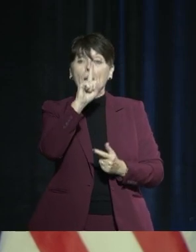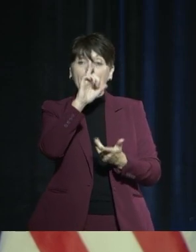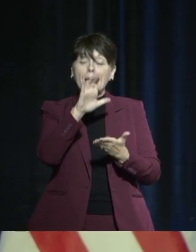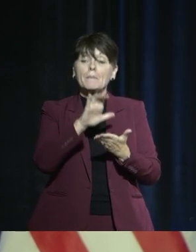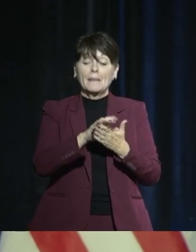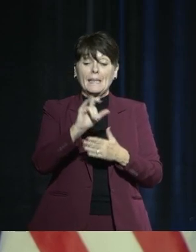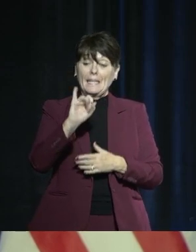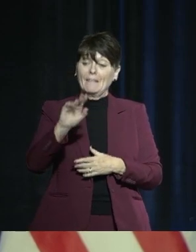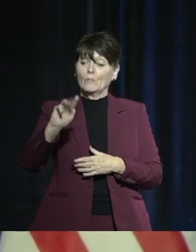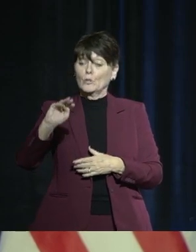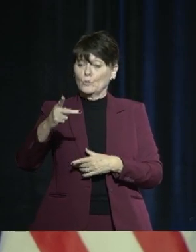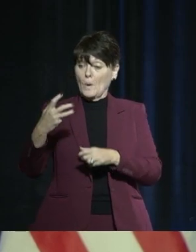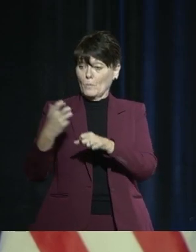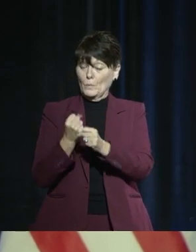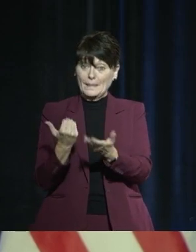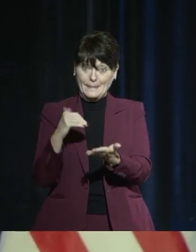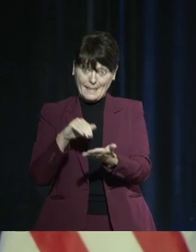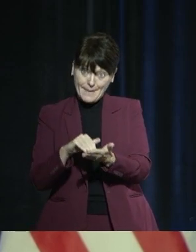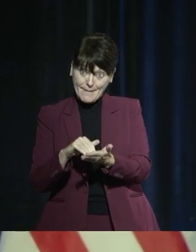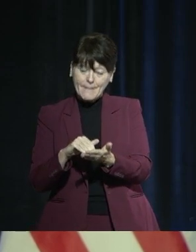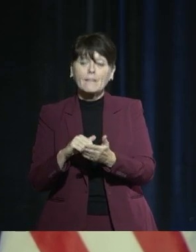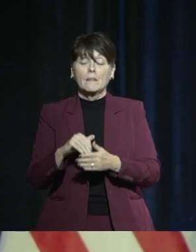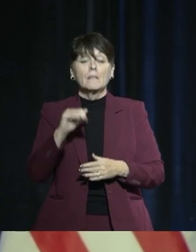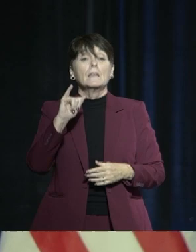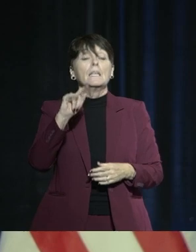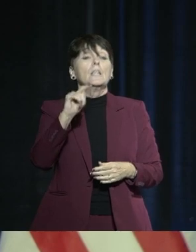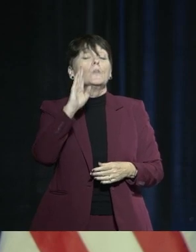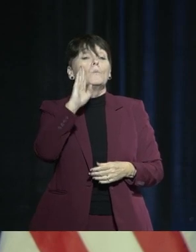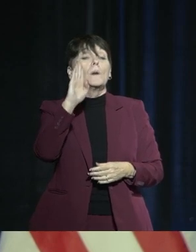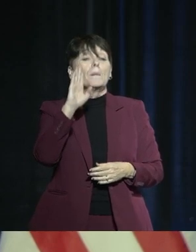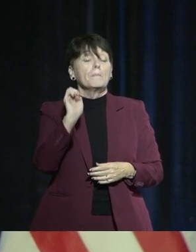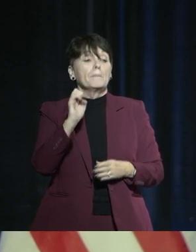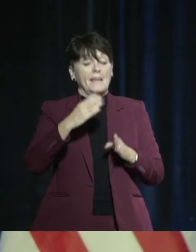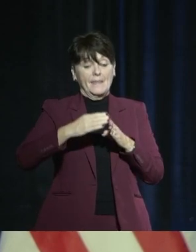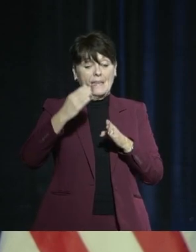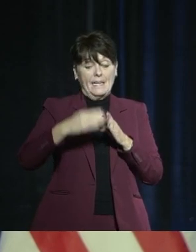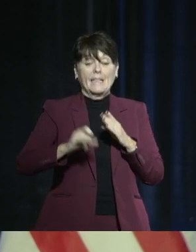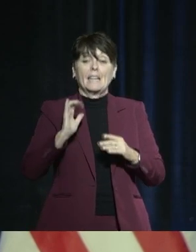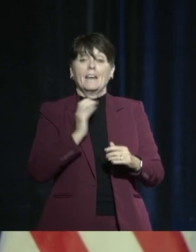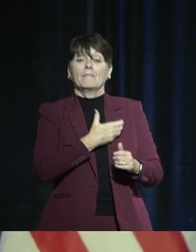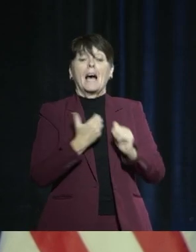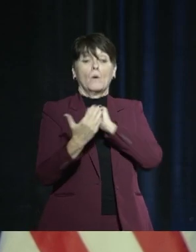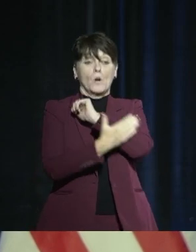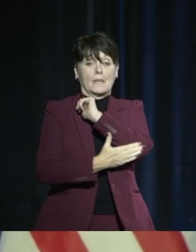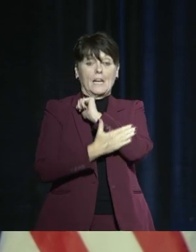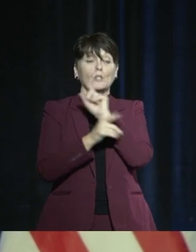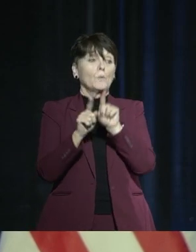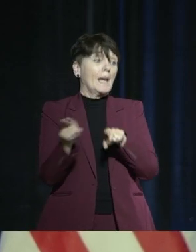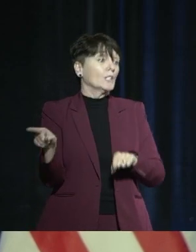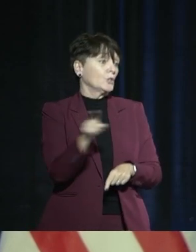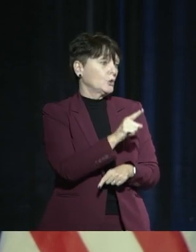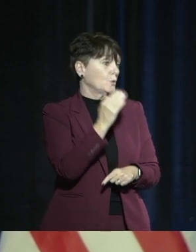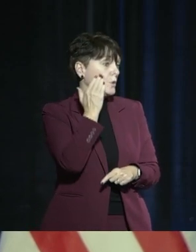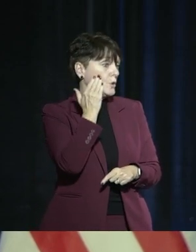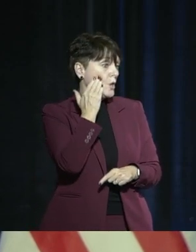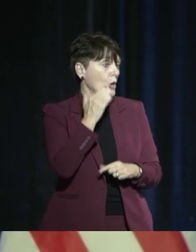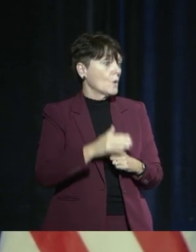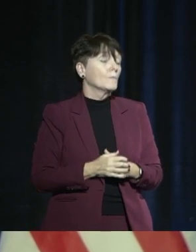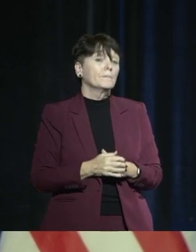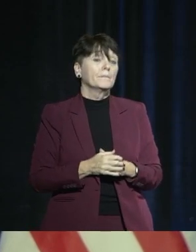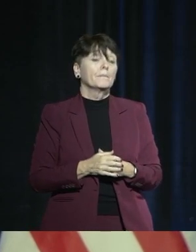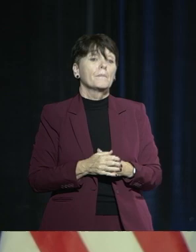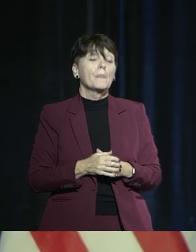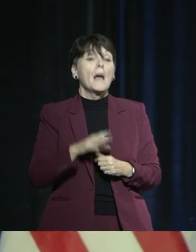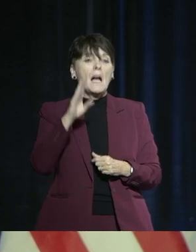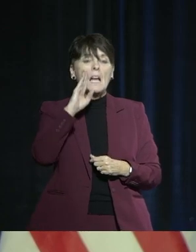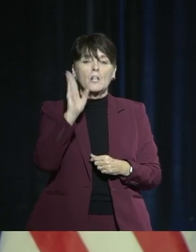Trump wins the White House, it will be the end of our country as we know it. Now, I know